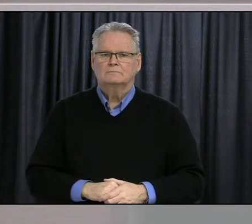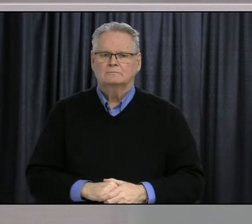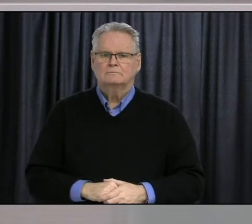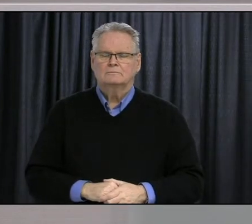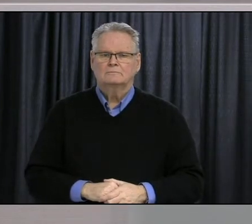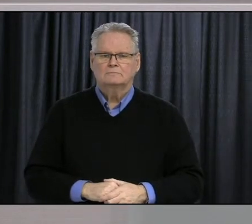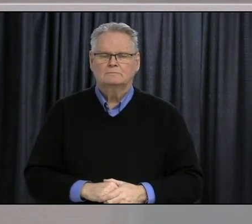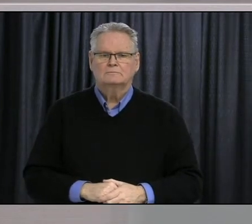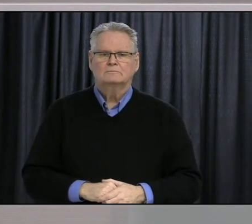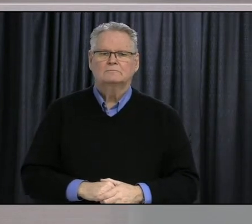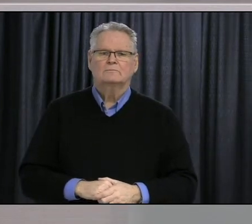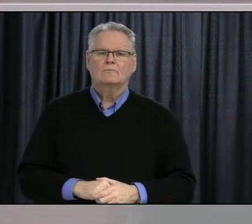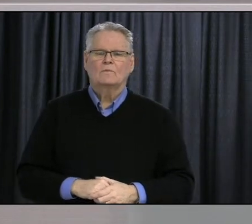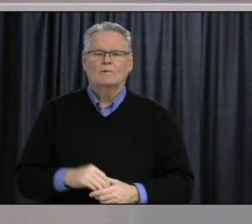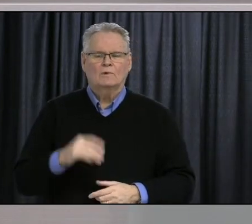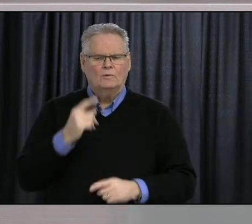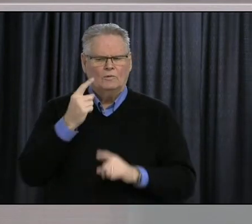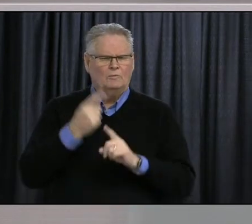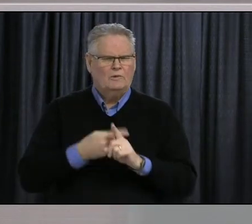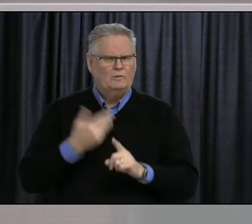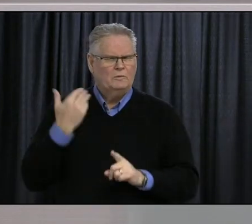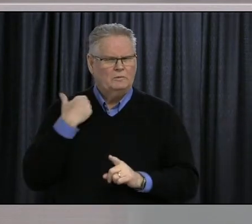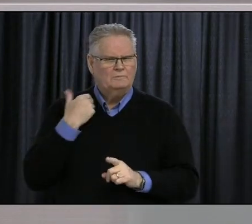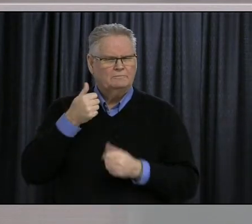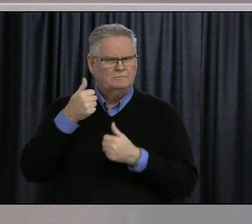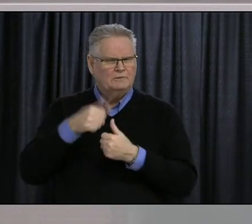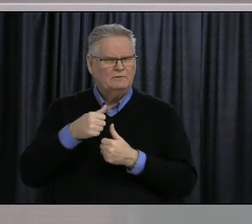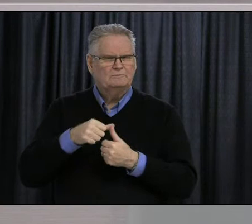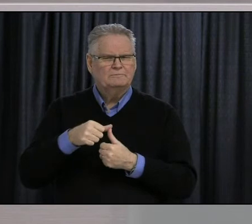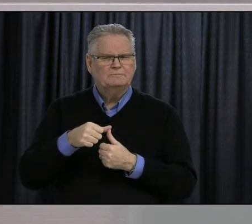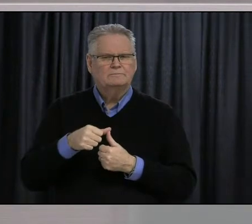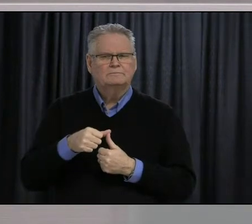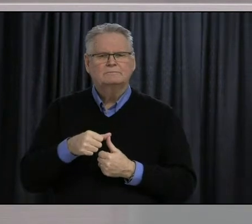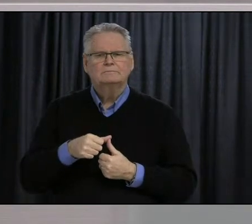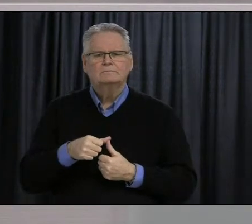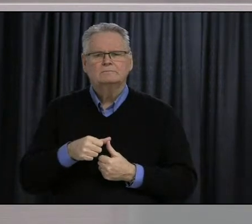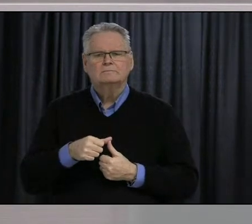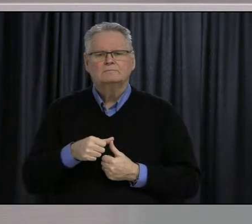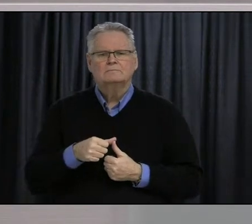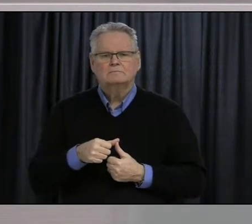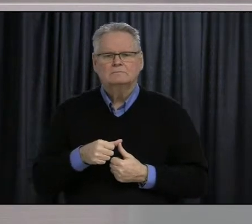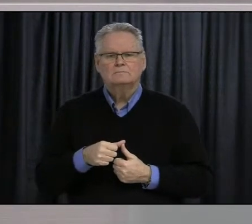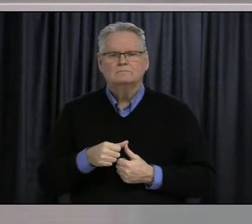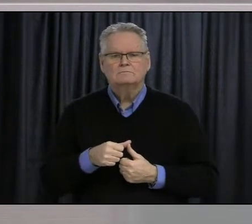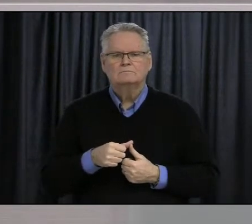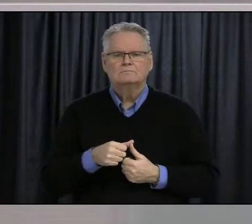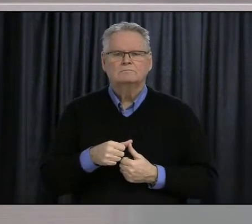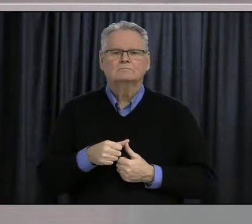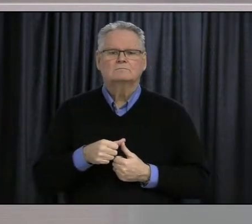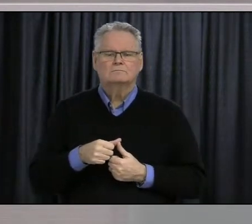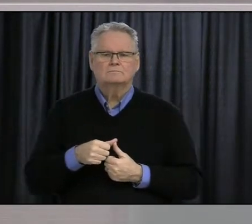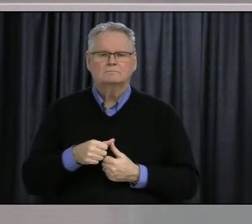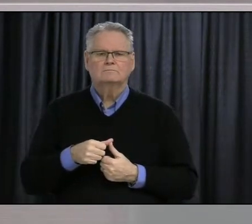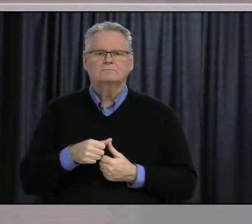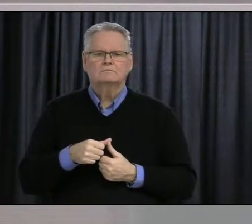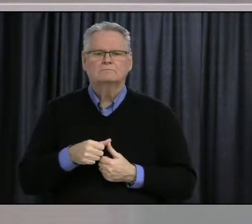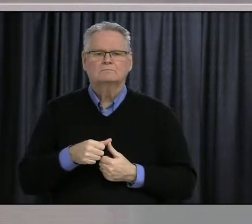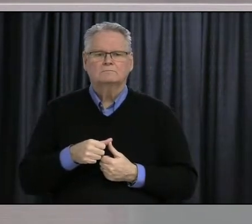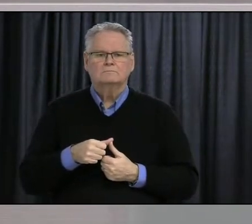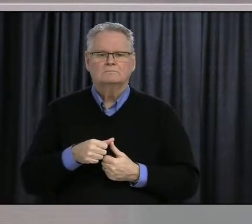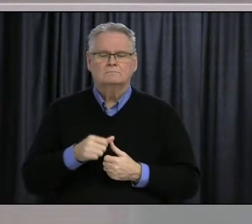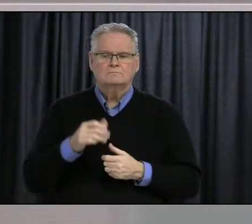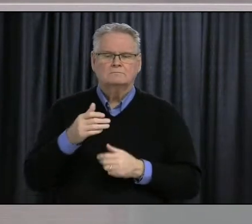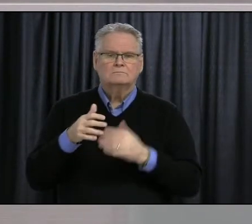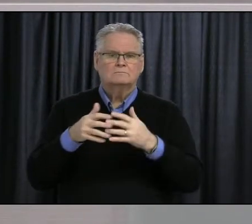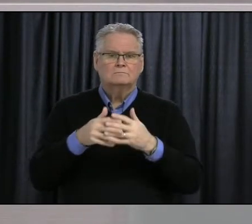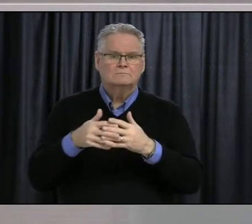bubble for 1 month. With the election campaign underway, is that decision going to be reviewed by yourself, or is this going to be